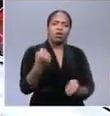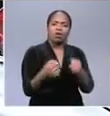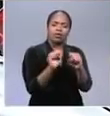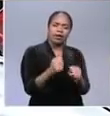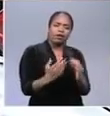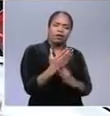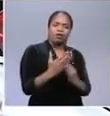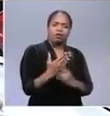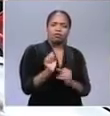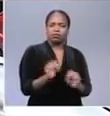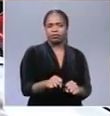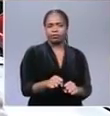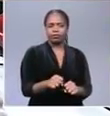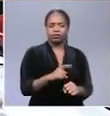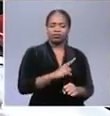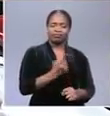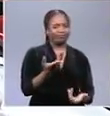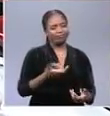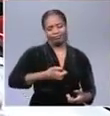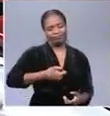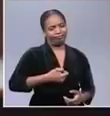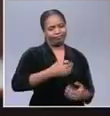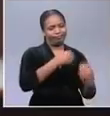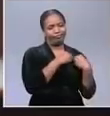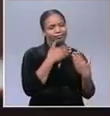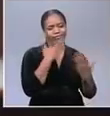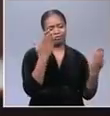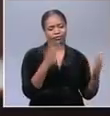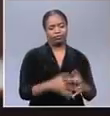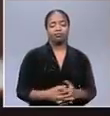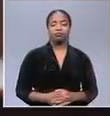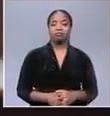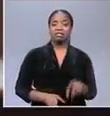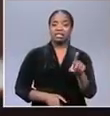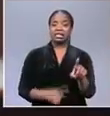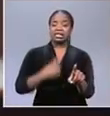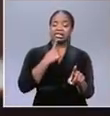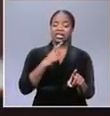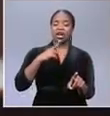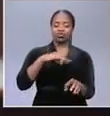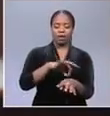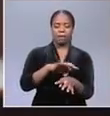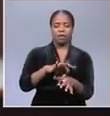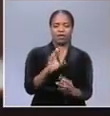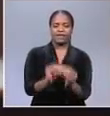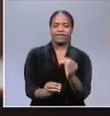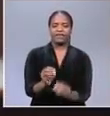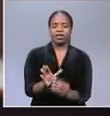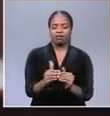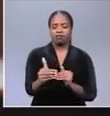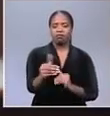into, because as it stands, this lock is not sufficient. Ford says it has plans to remedy the